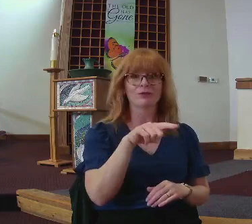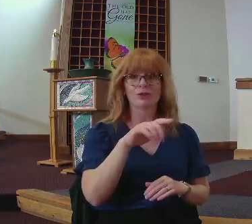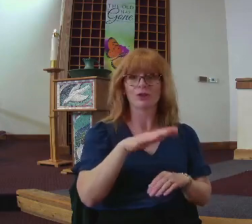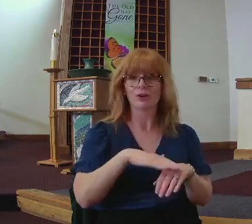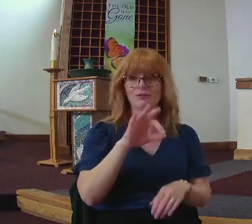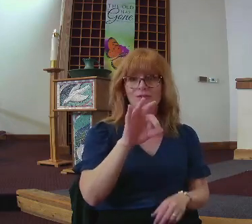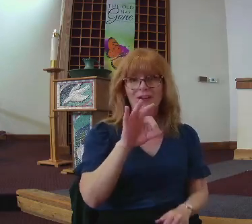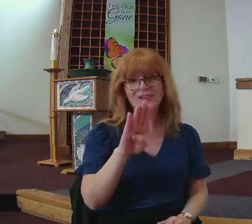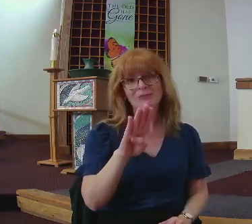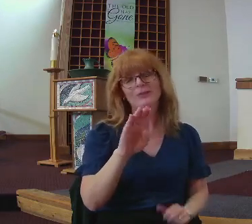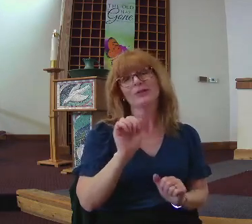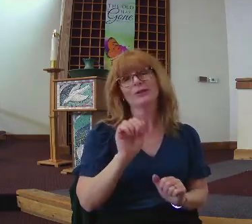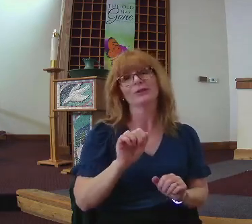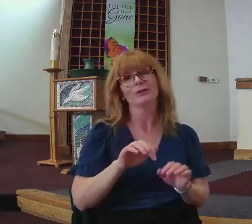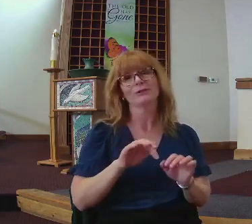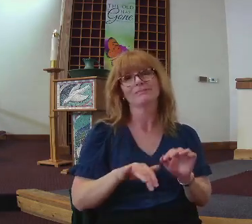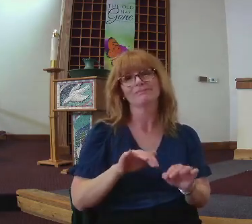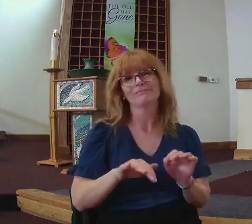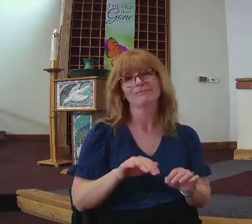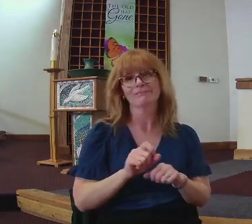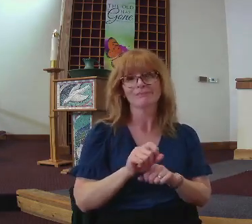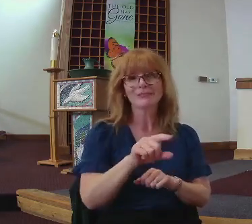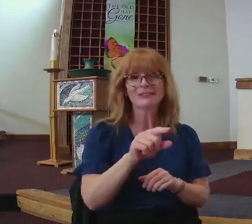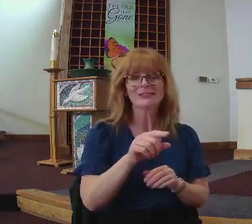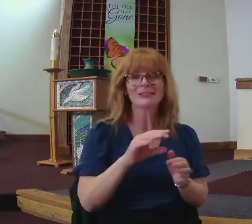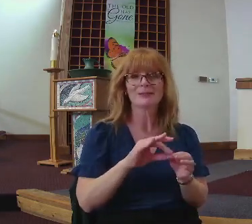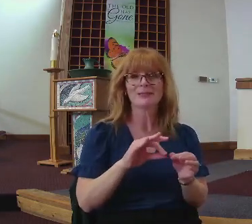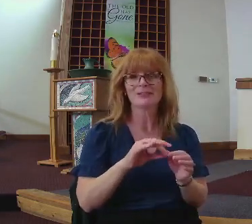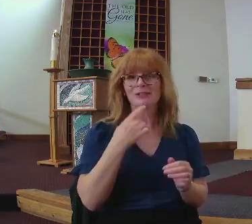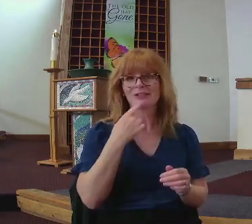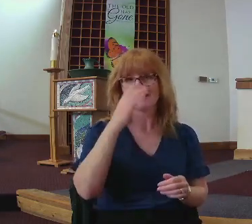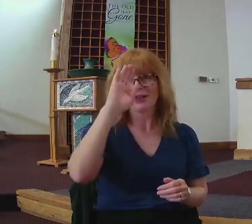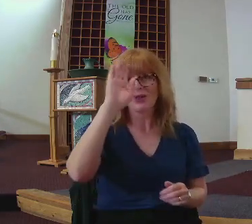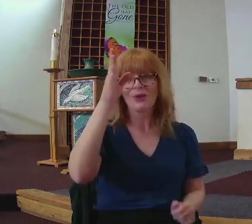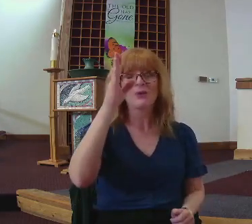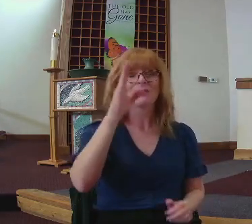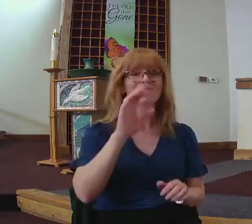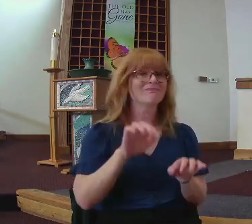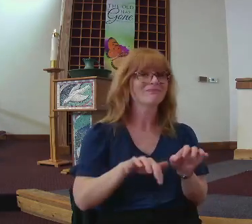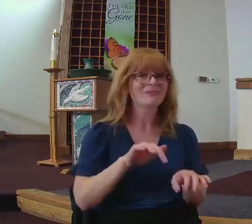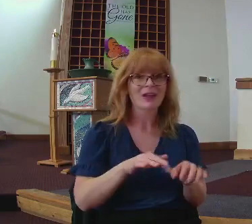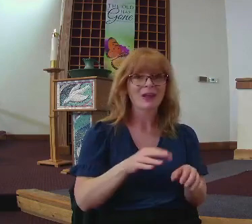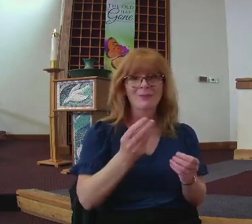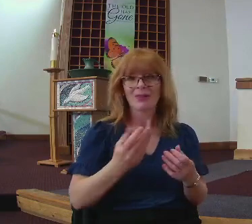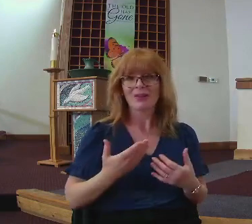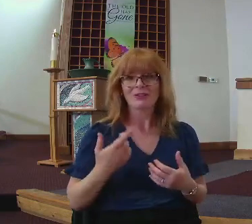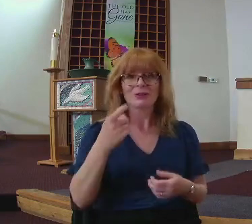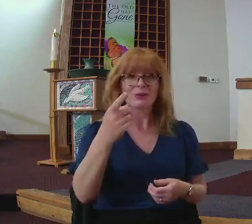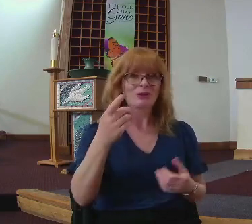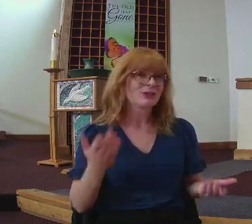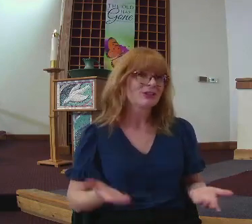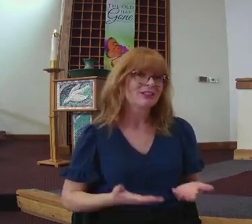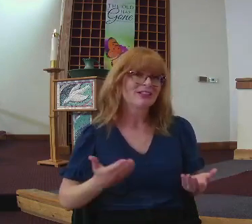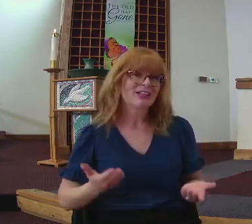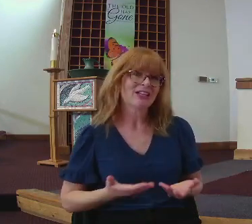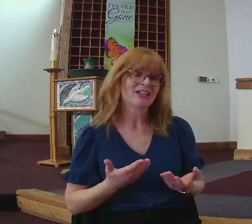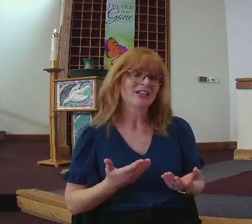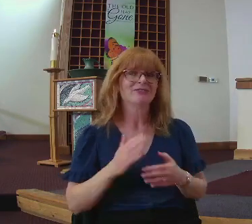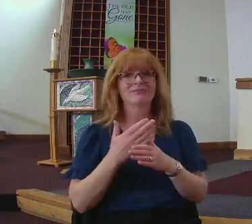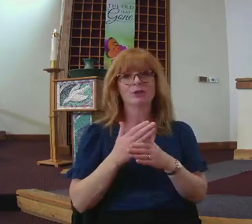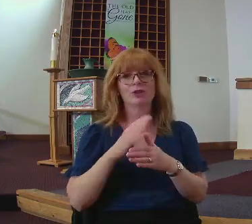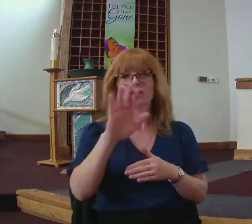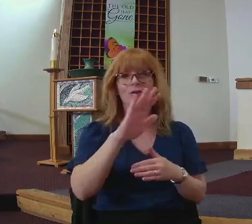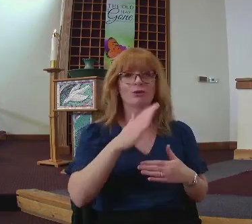to interact with them as much as you can during worship. And if you'd also just type in and let us know that you were here and share